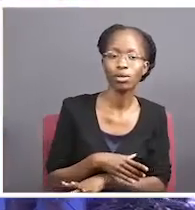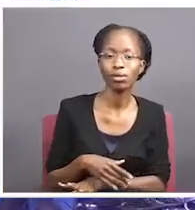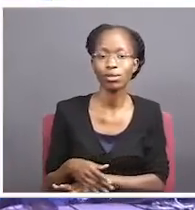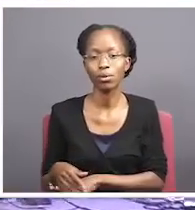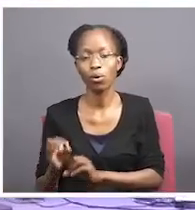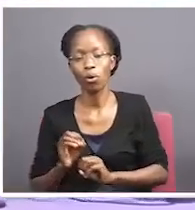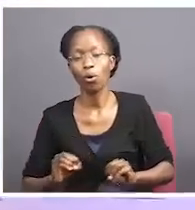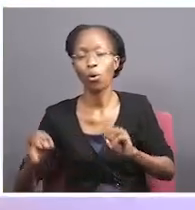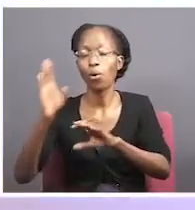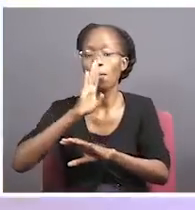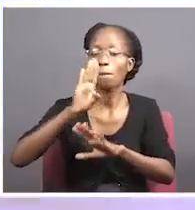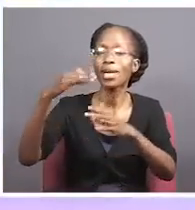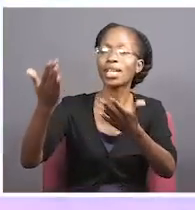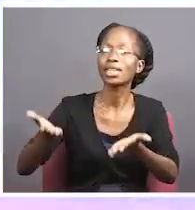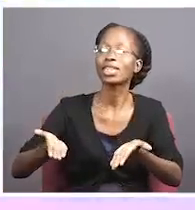Come on, everybody.